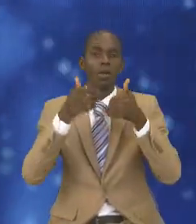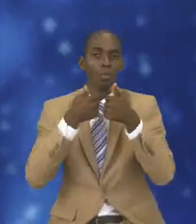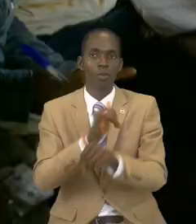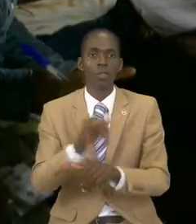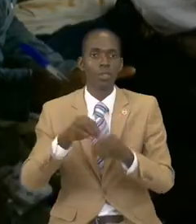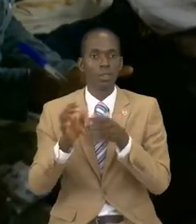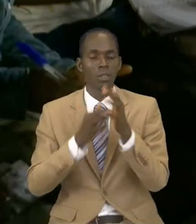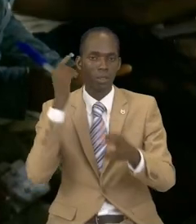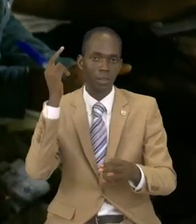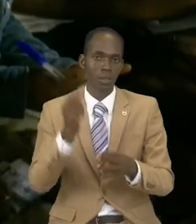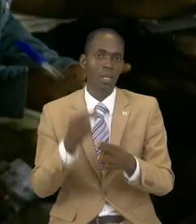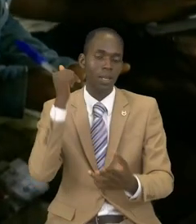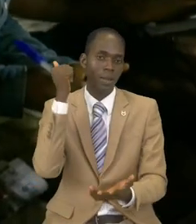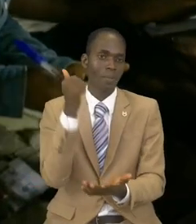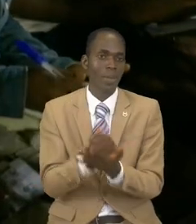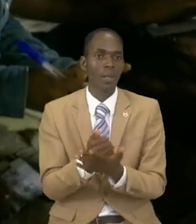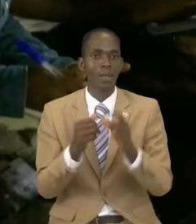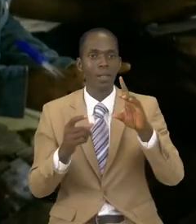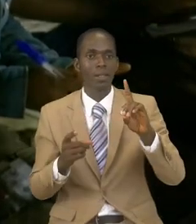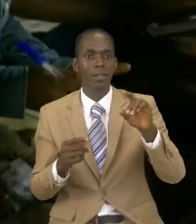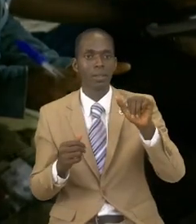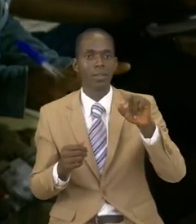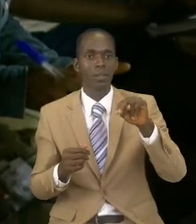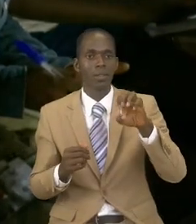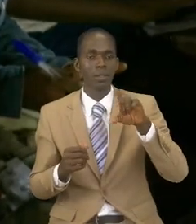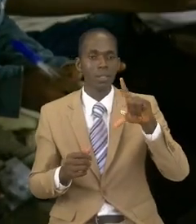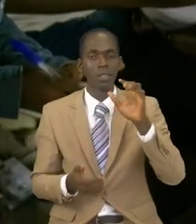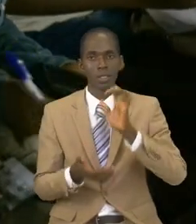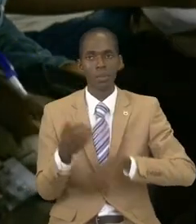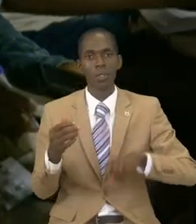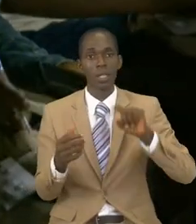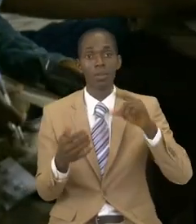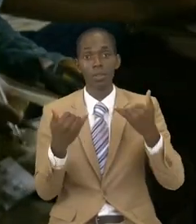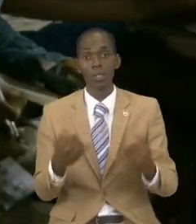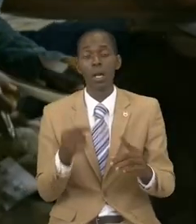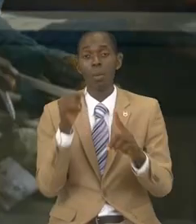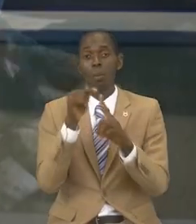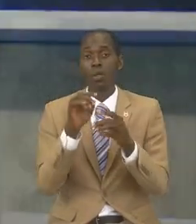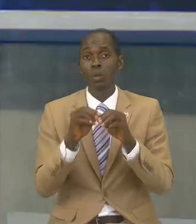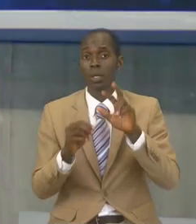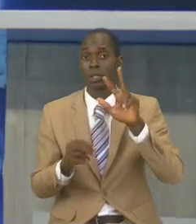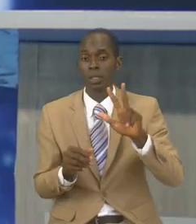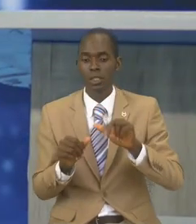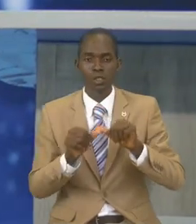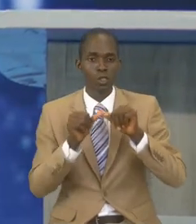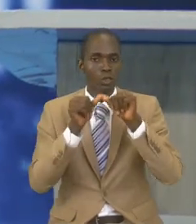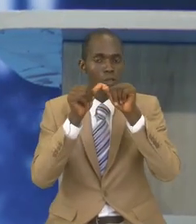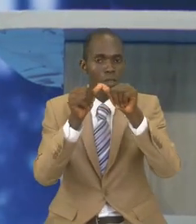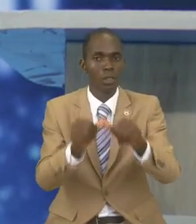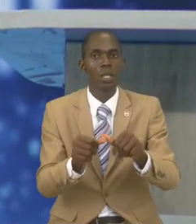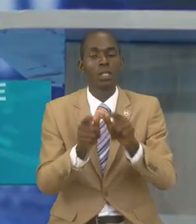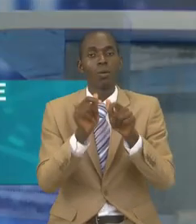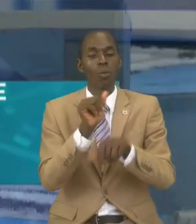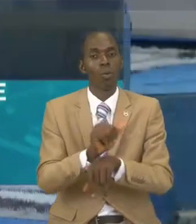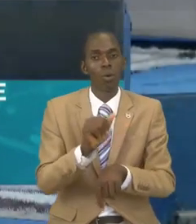Amen. We're coming now to Daniel chapter 11. I'm looking at point number 3, continual exploits